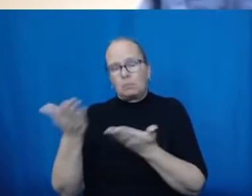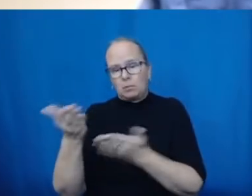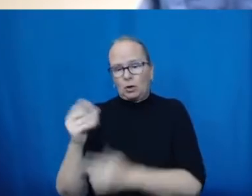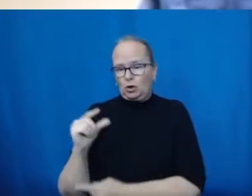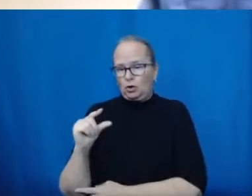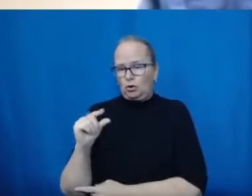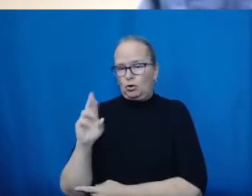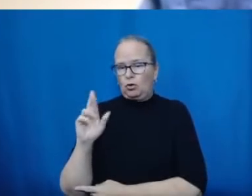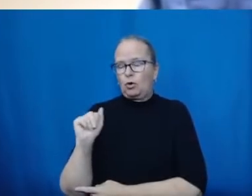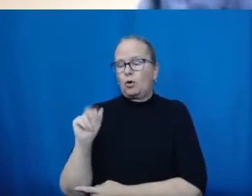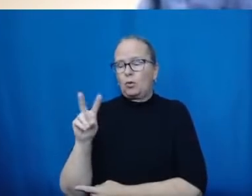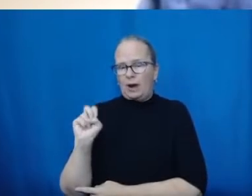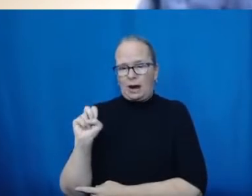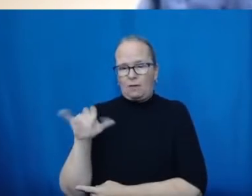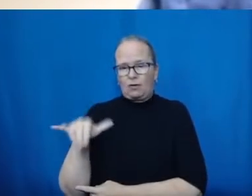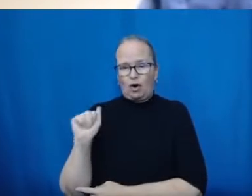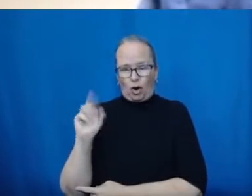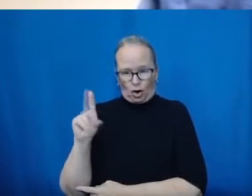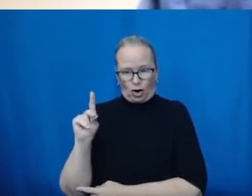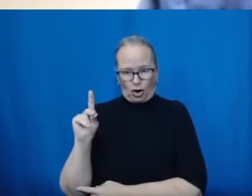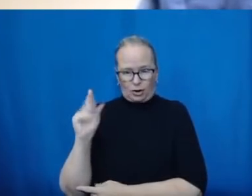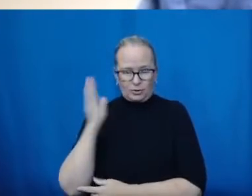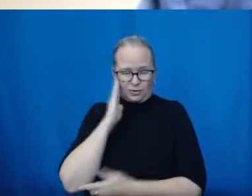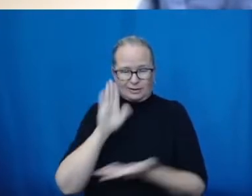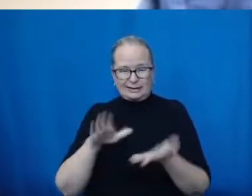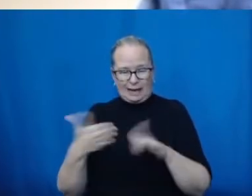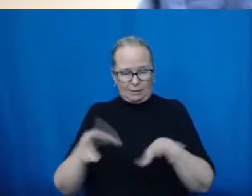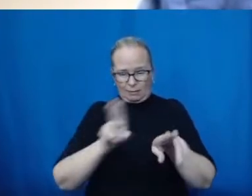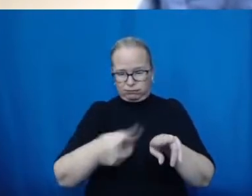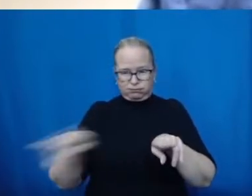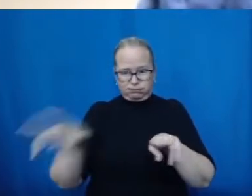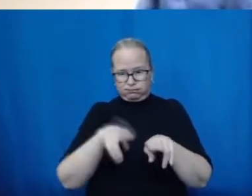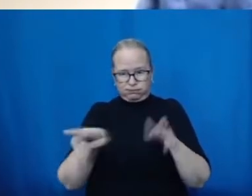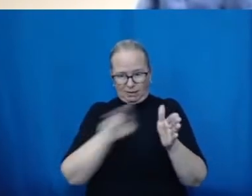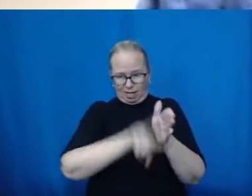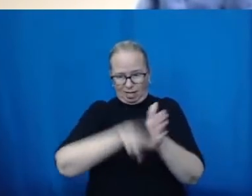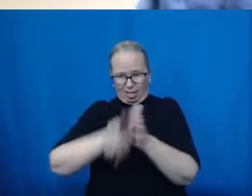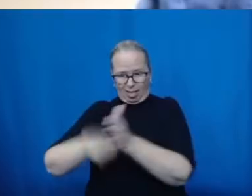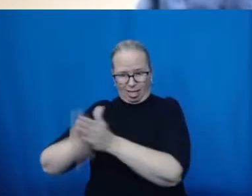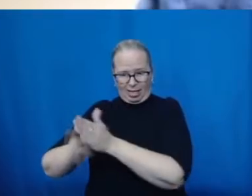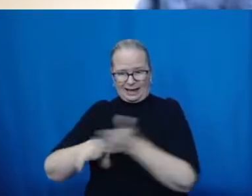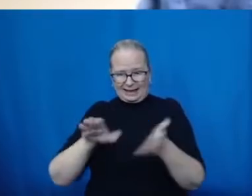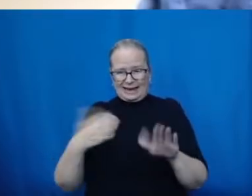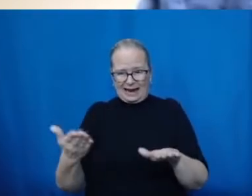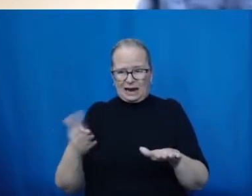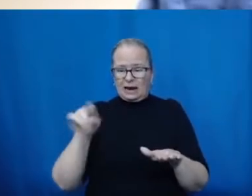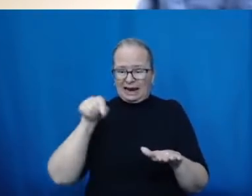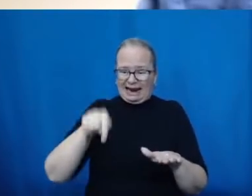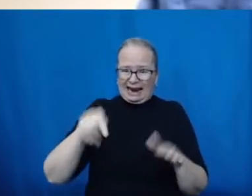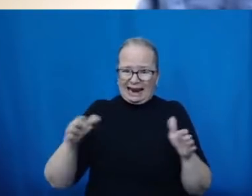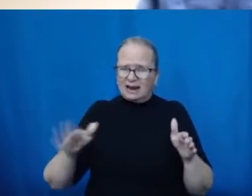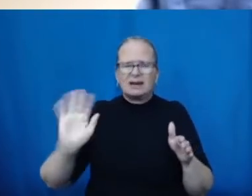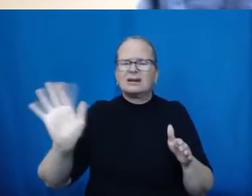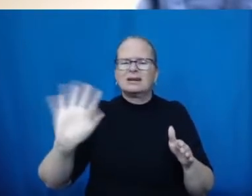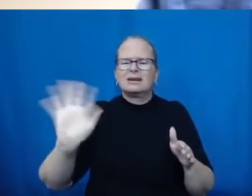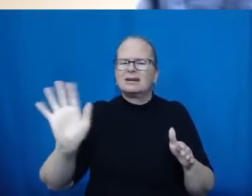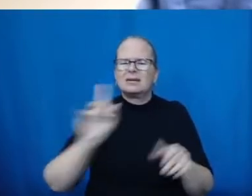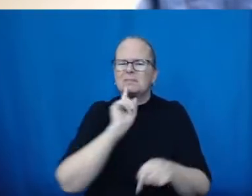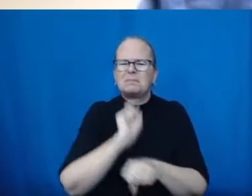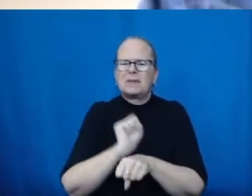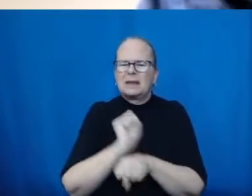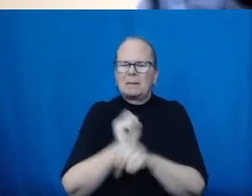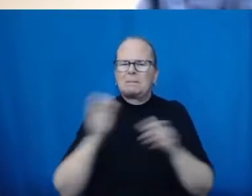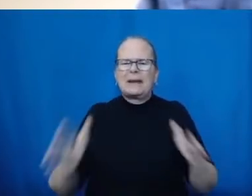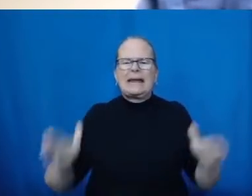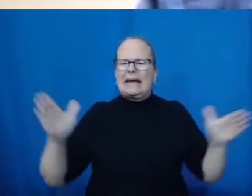are shooting others. We really do need to stop the inflow rather than try to